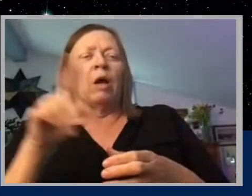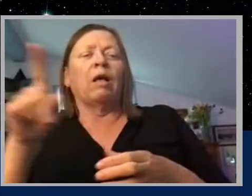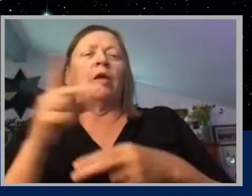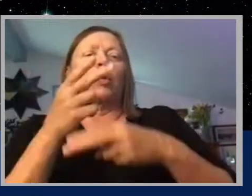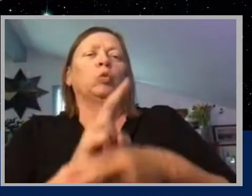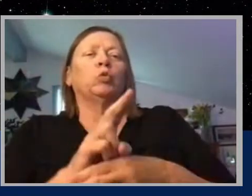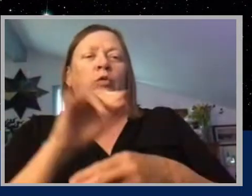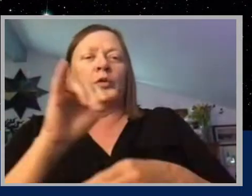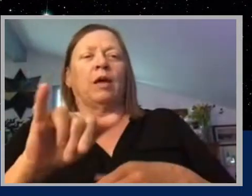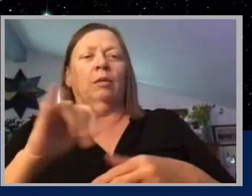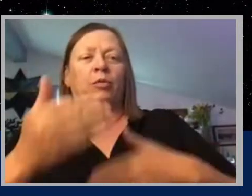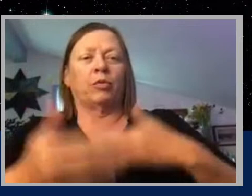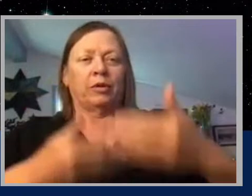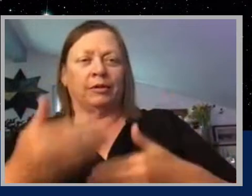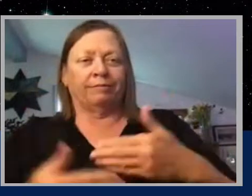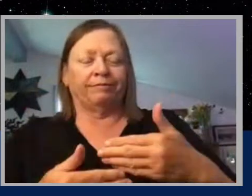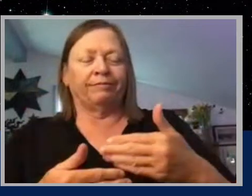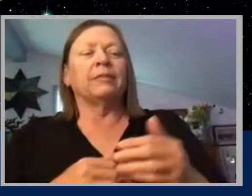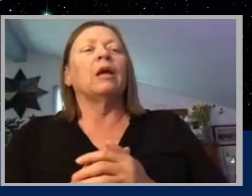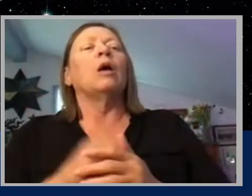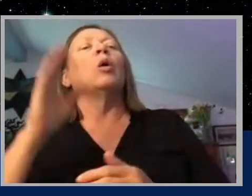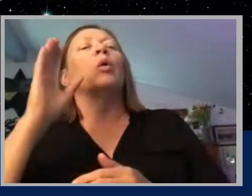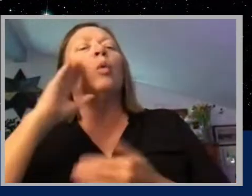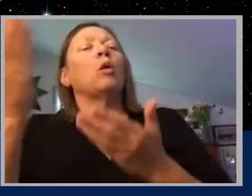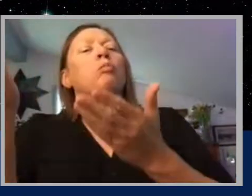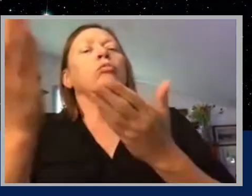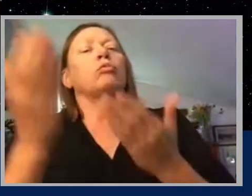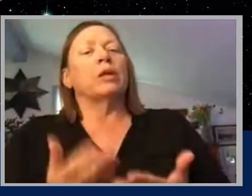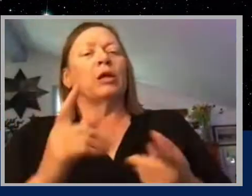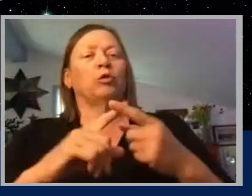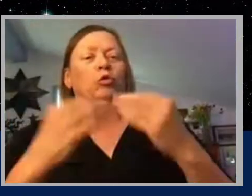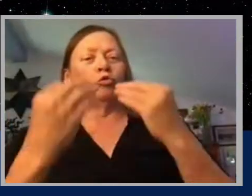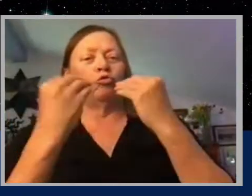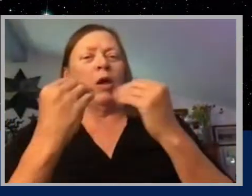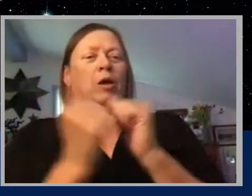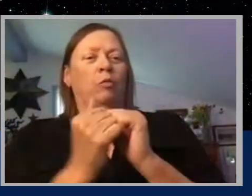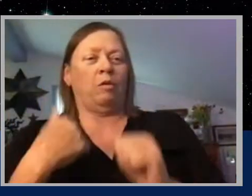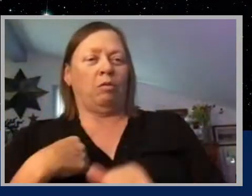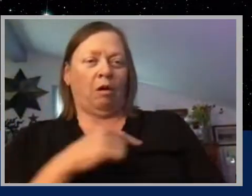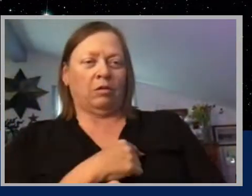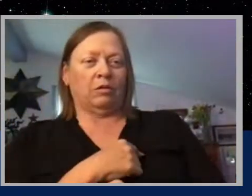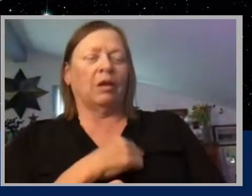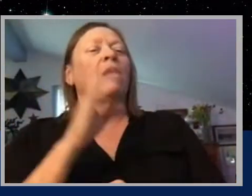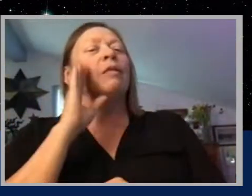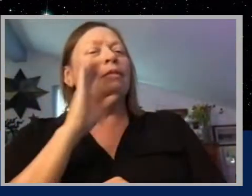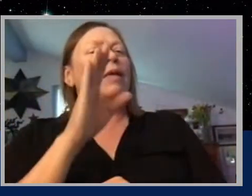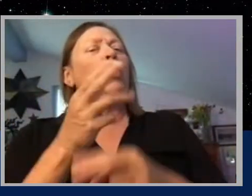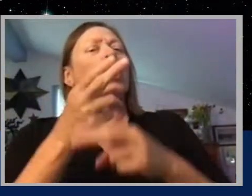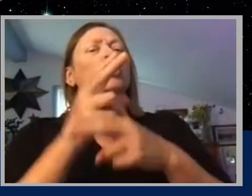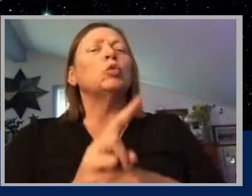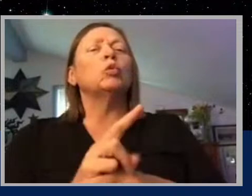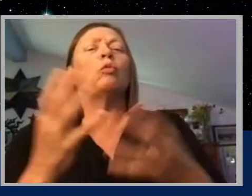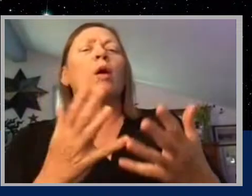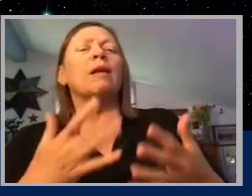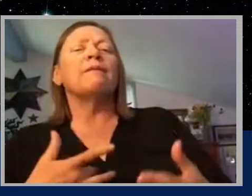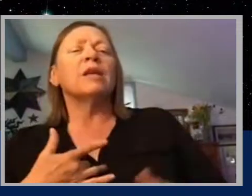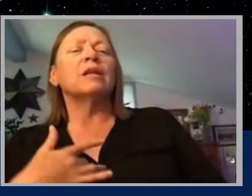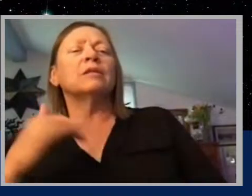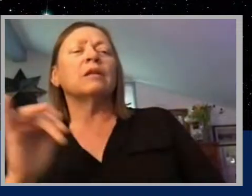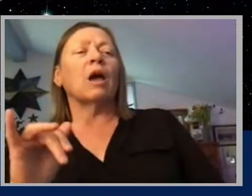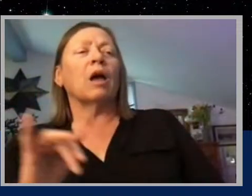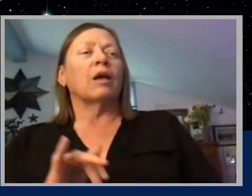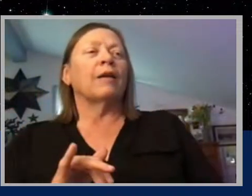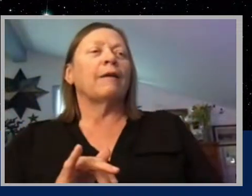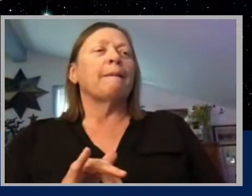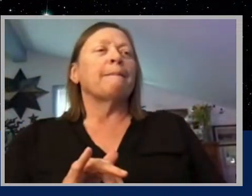out with us to train with us, so they'll get used to what it's like. So can you actually tell us a bit about that? I know you've got